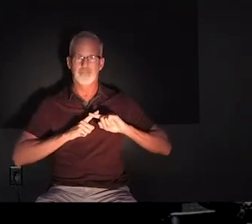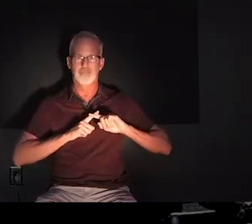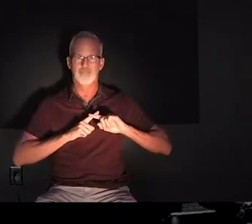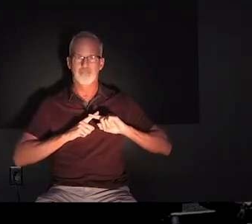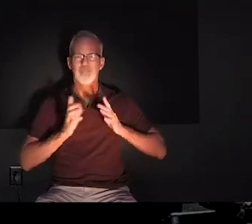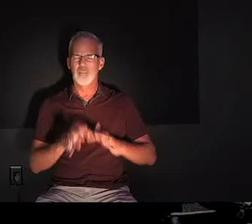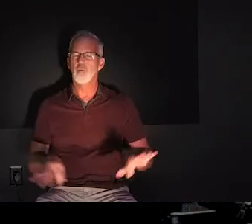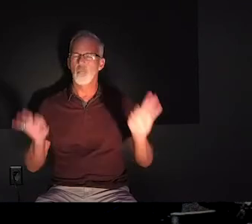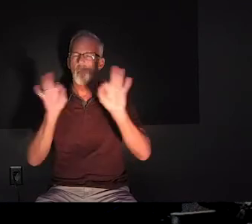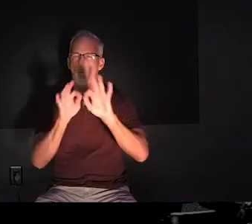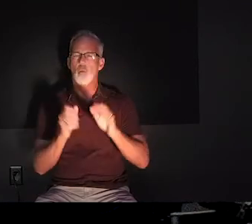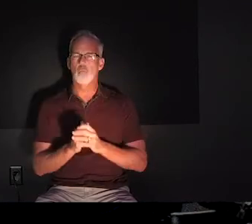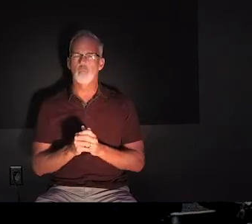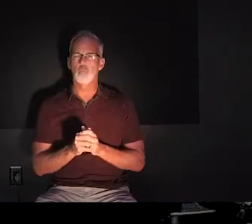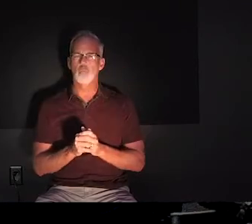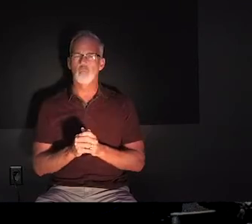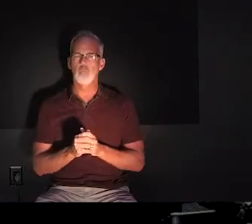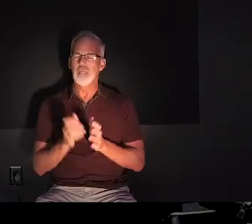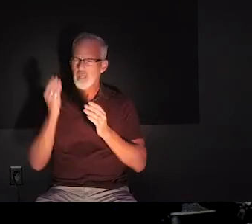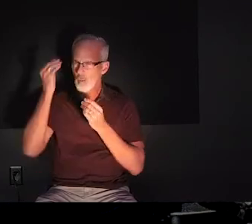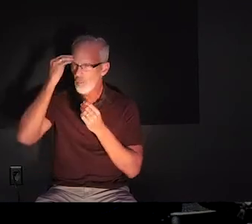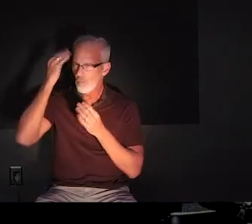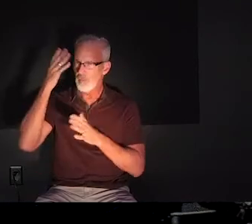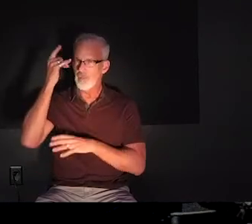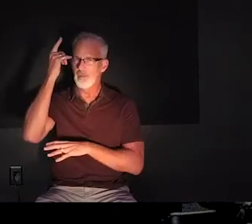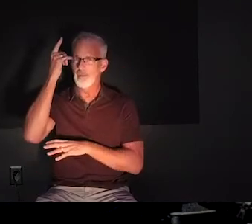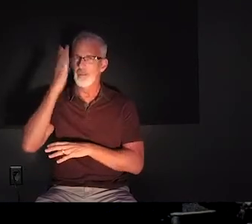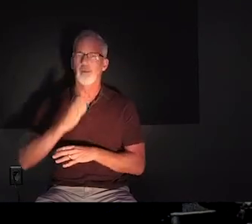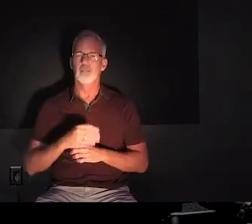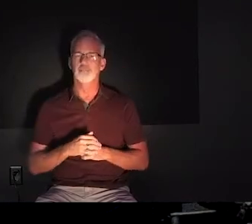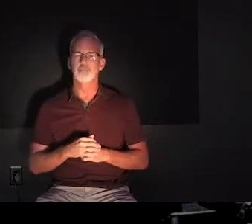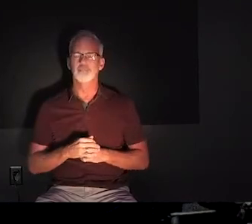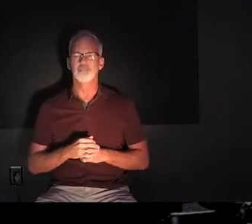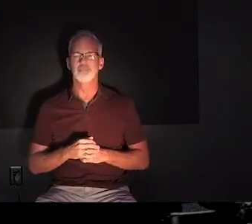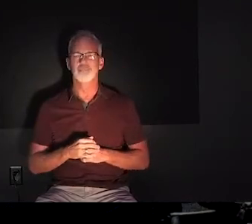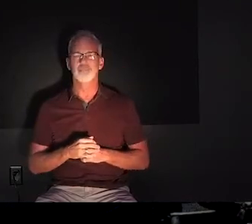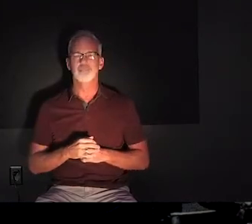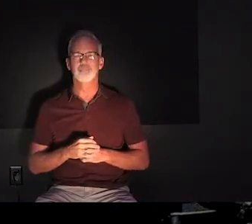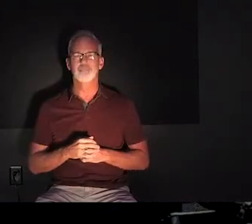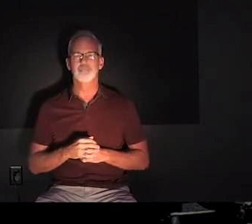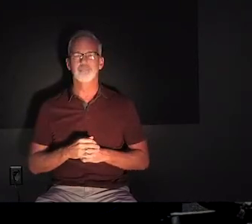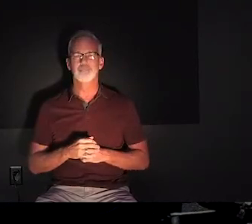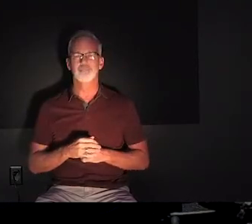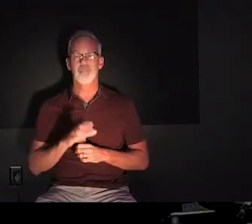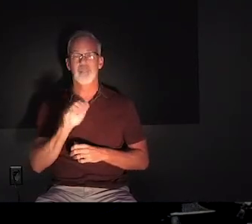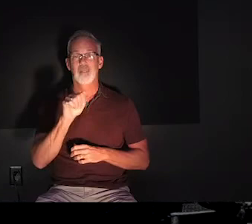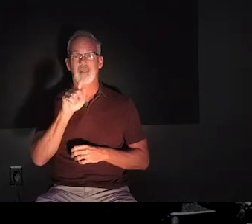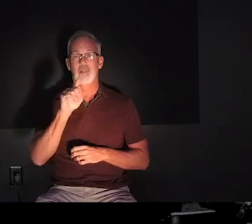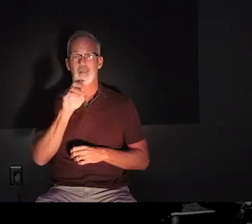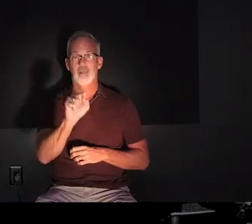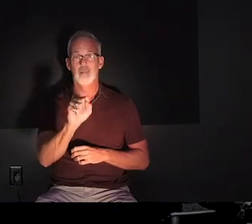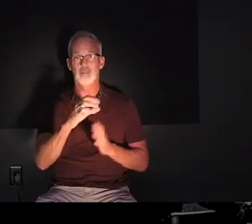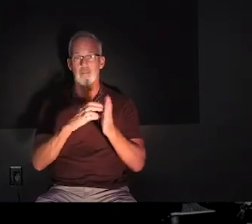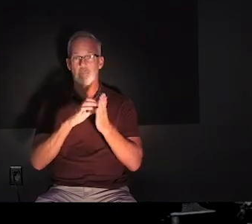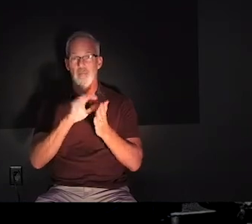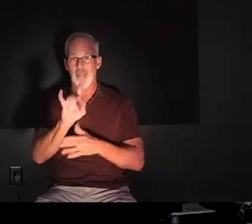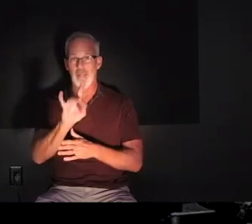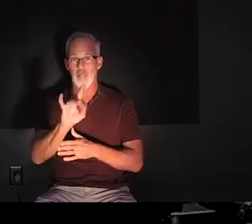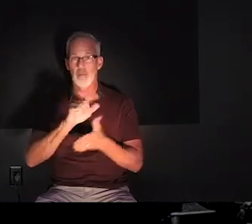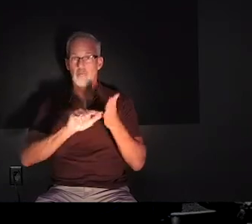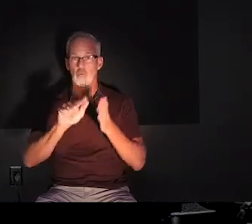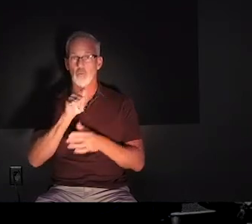Because it's putting our yes on our table that we're going to be obedient to the things of God. In Acts chapter 8, beginning in